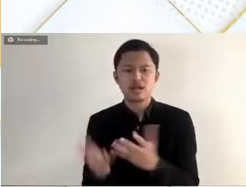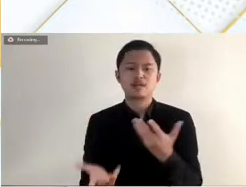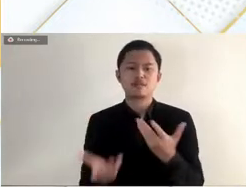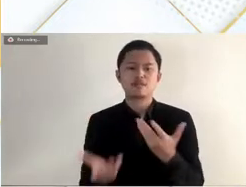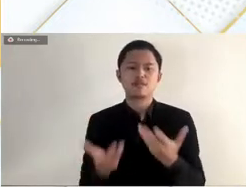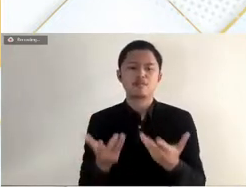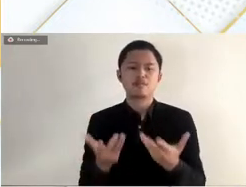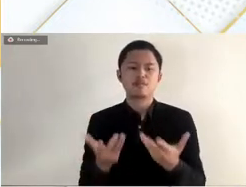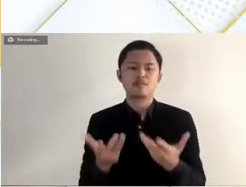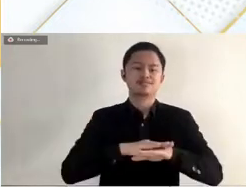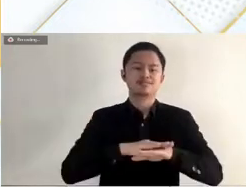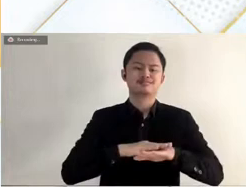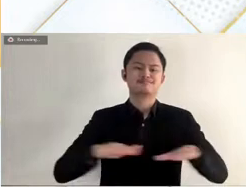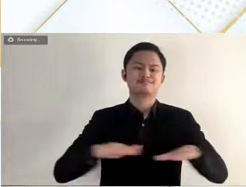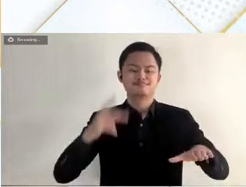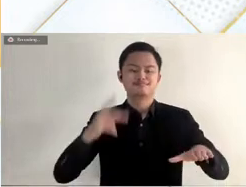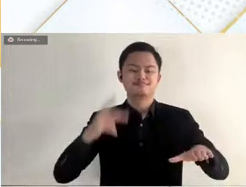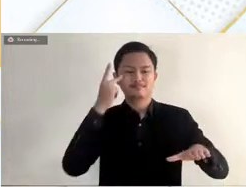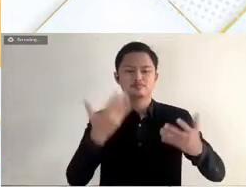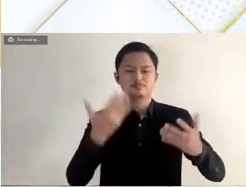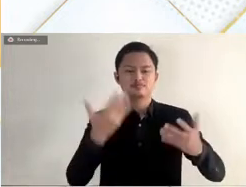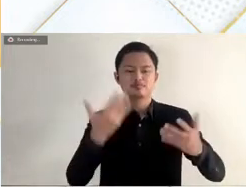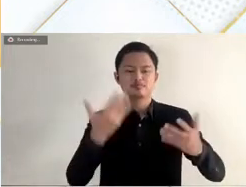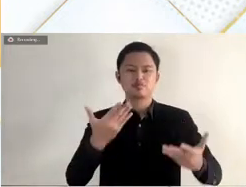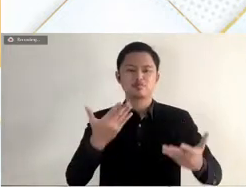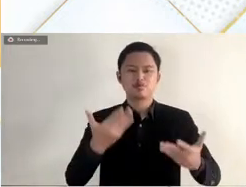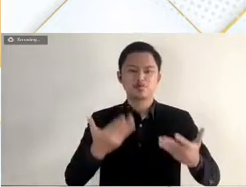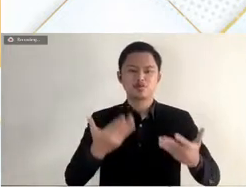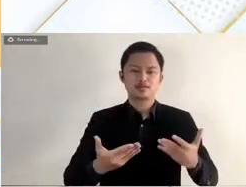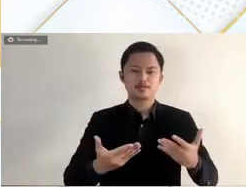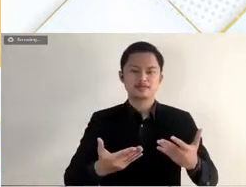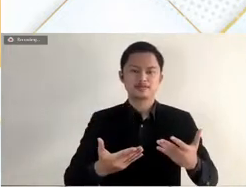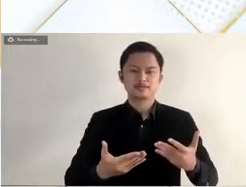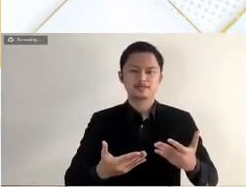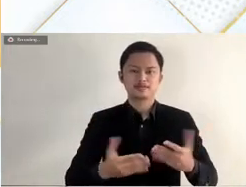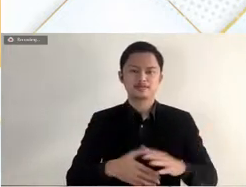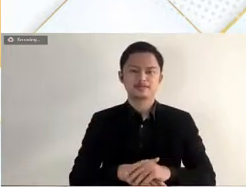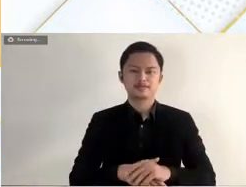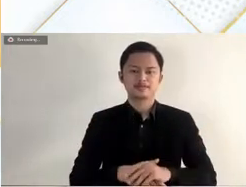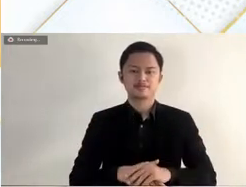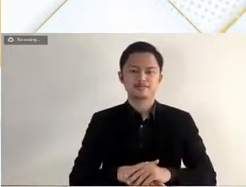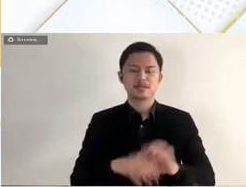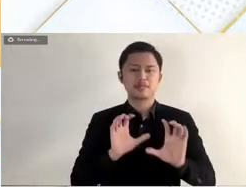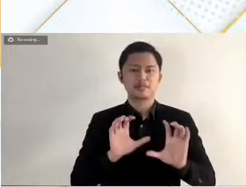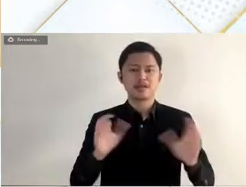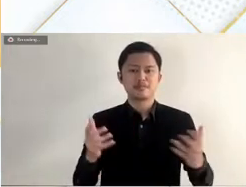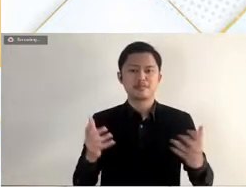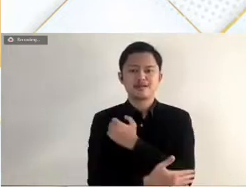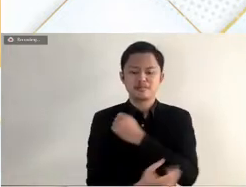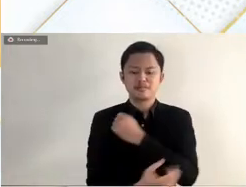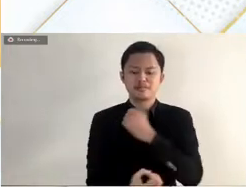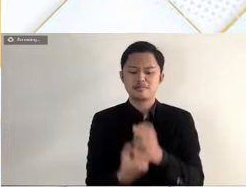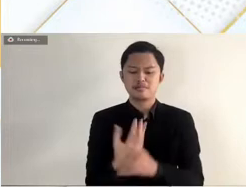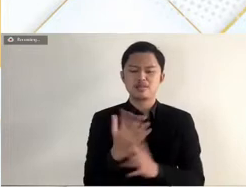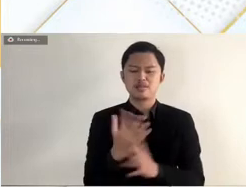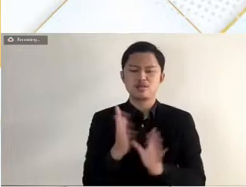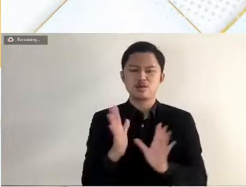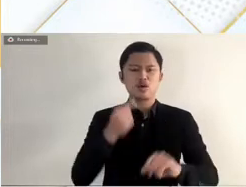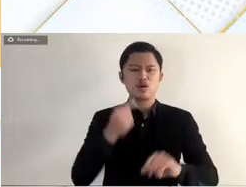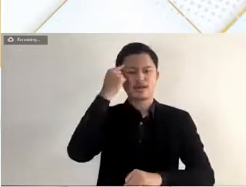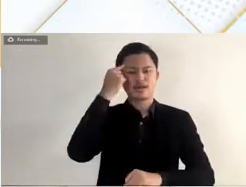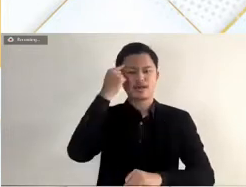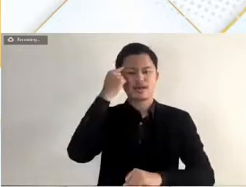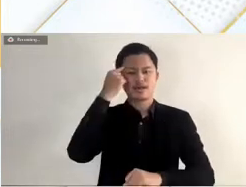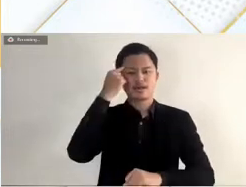confined only to a select few, mainly from developed nations. And I guess this is one of an important